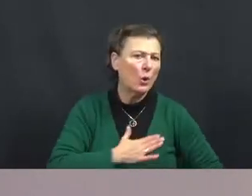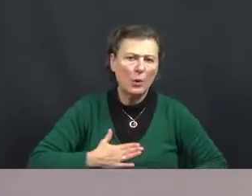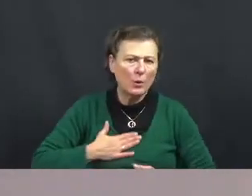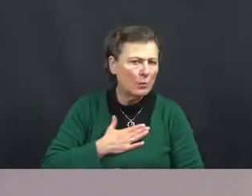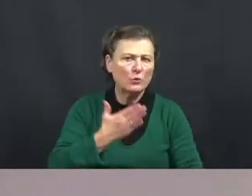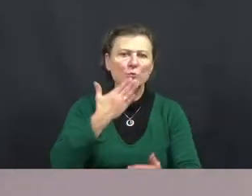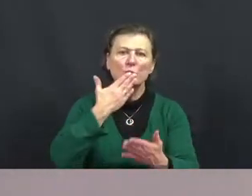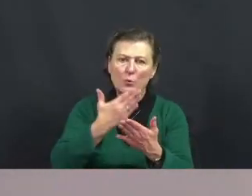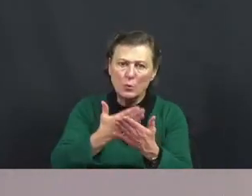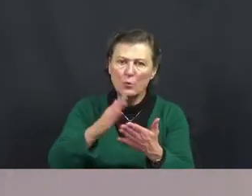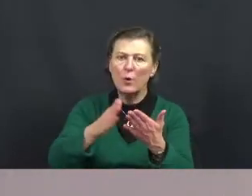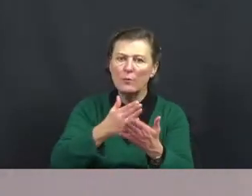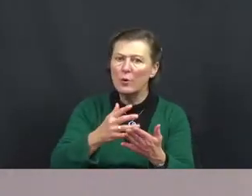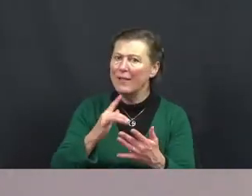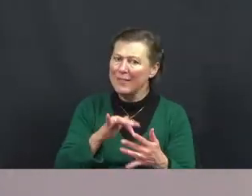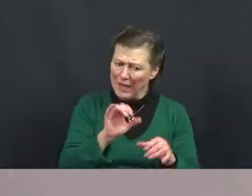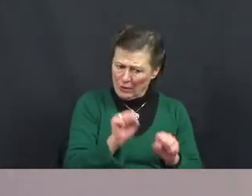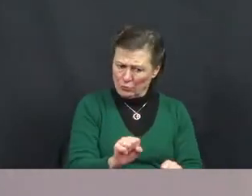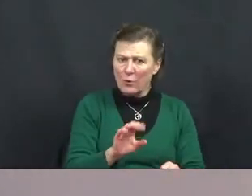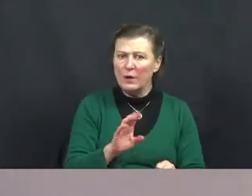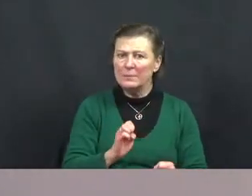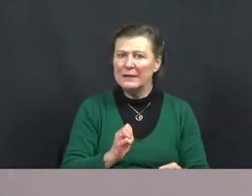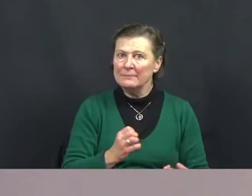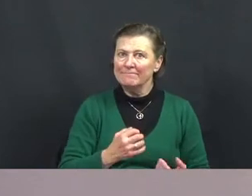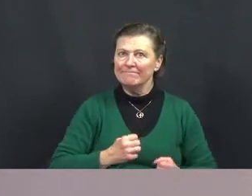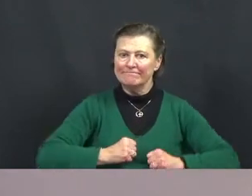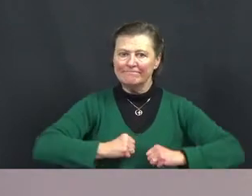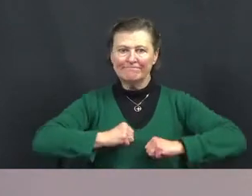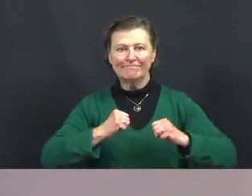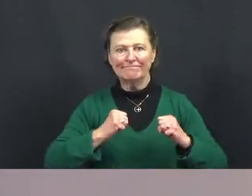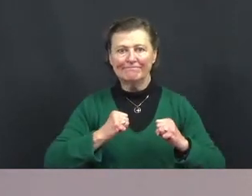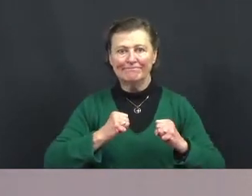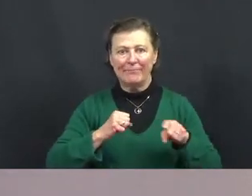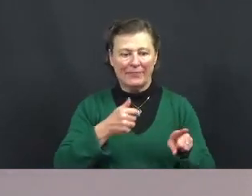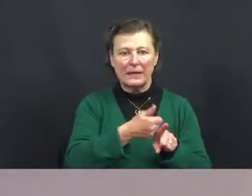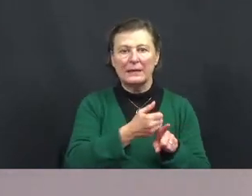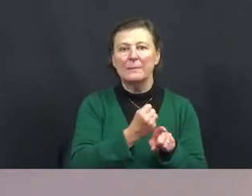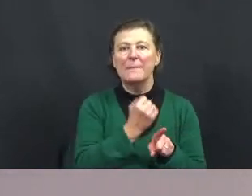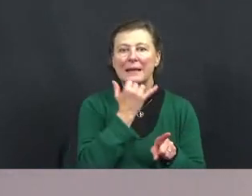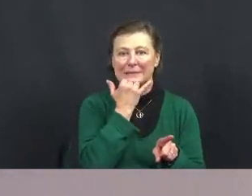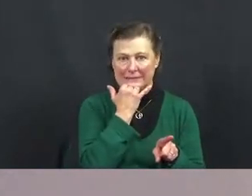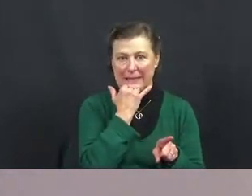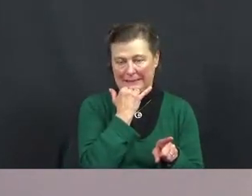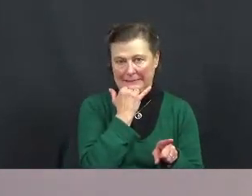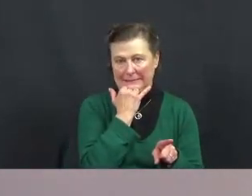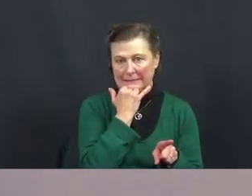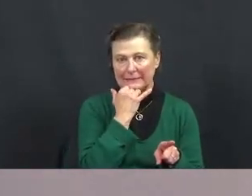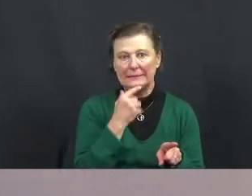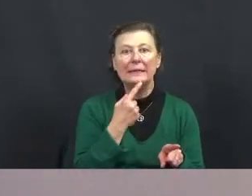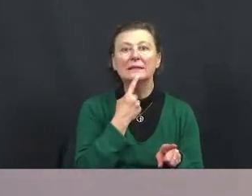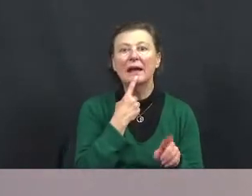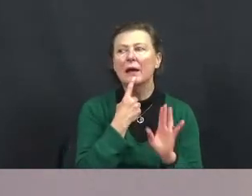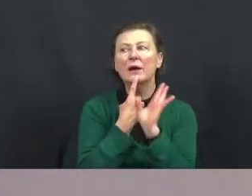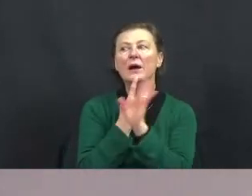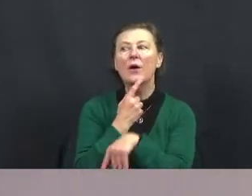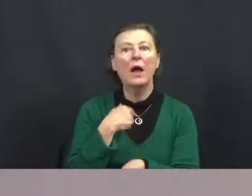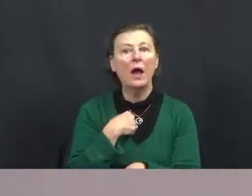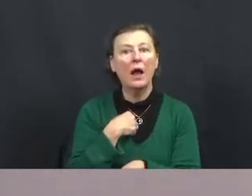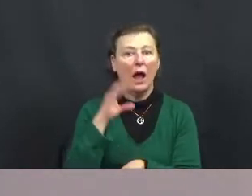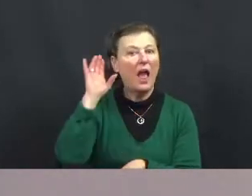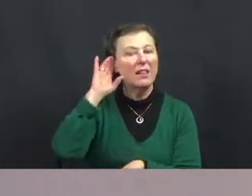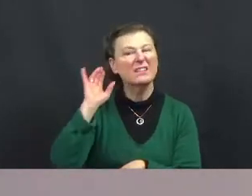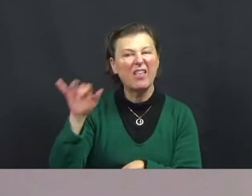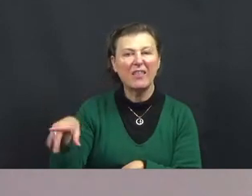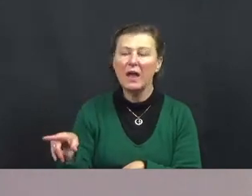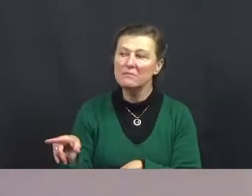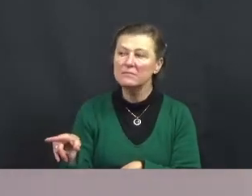that really could have lifted them up. They make a mistake. They make a big mistake. They say, I listened